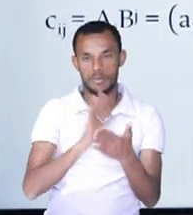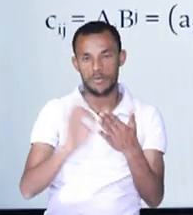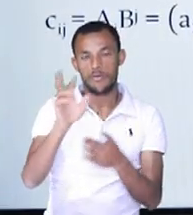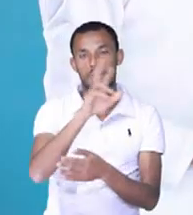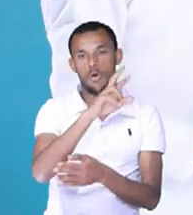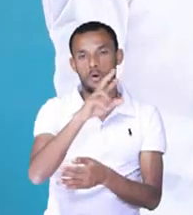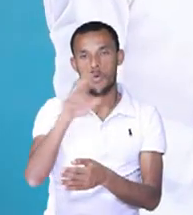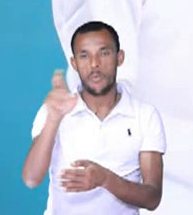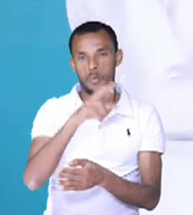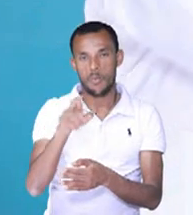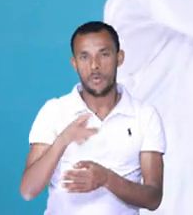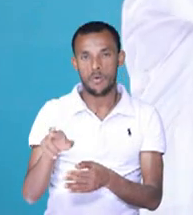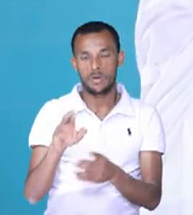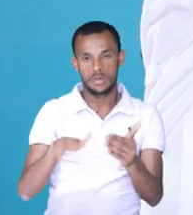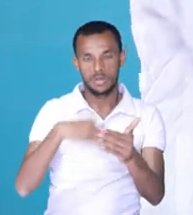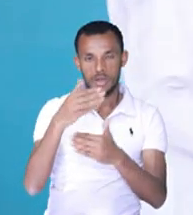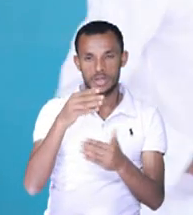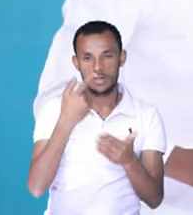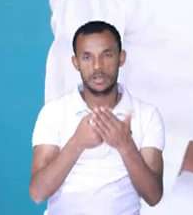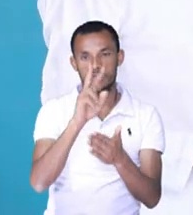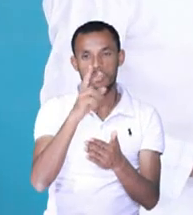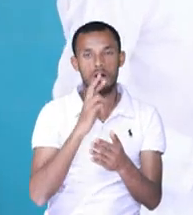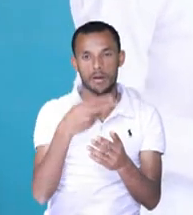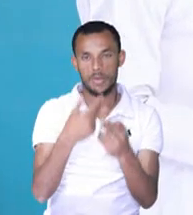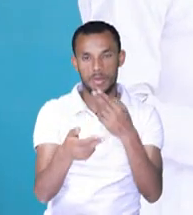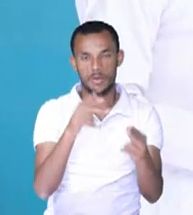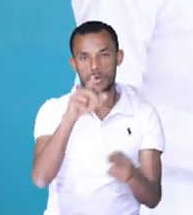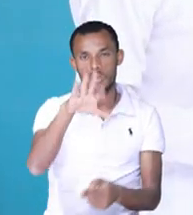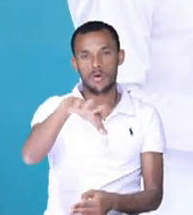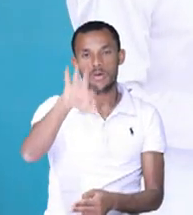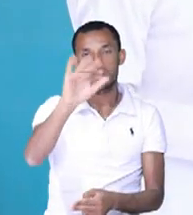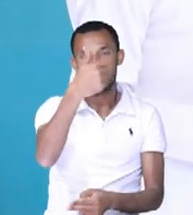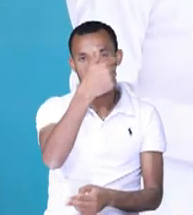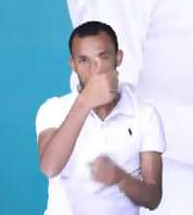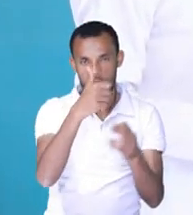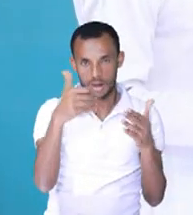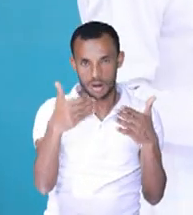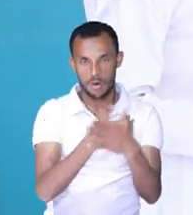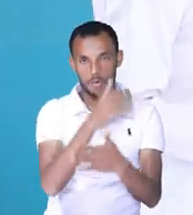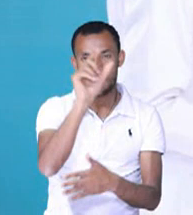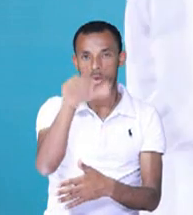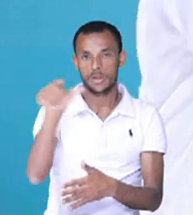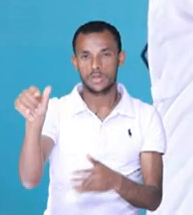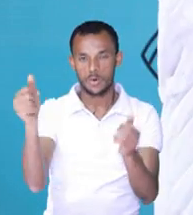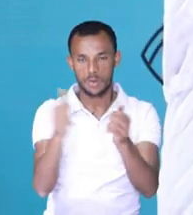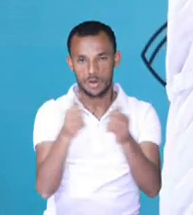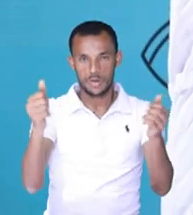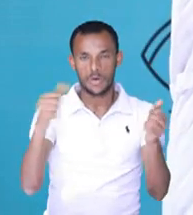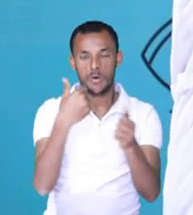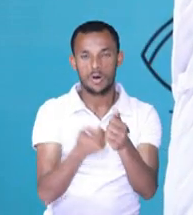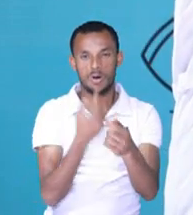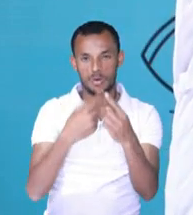rows. Then, when these two are multiplied, you will get a new matrix with order to be